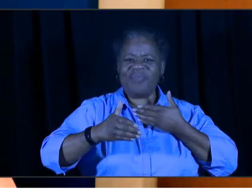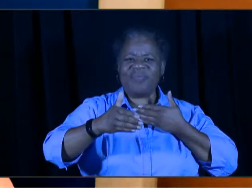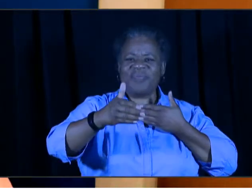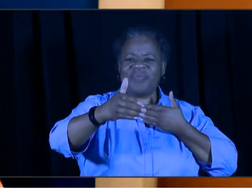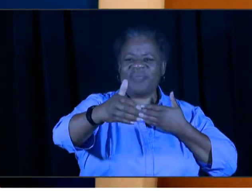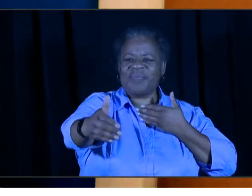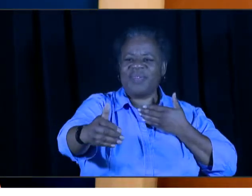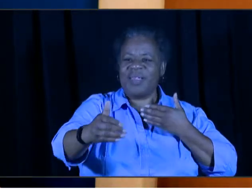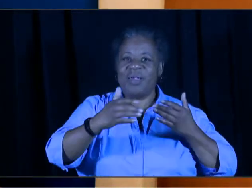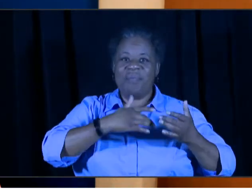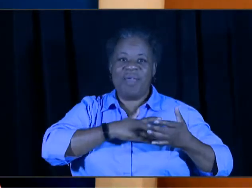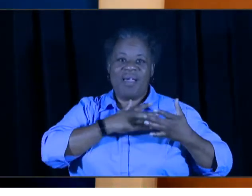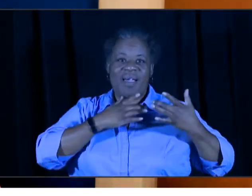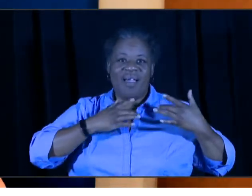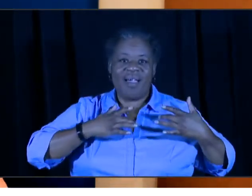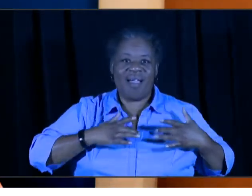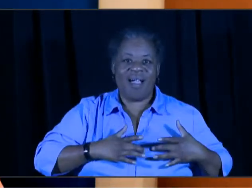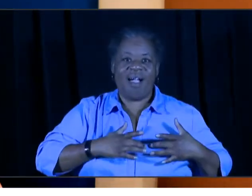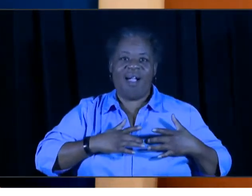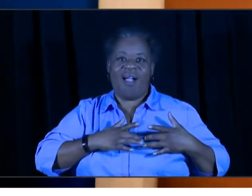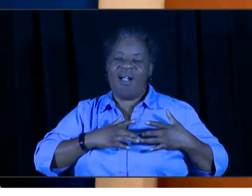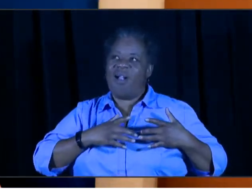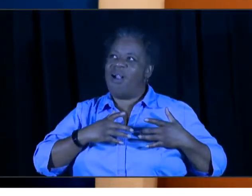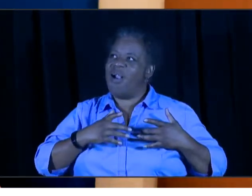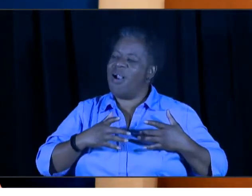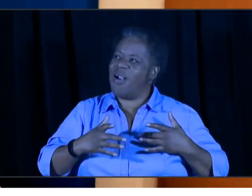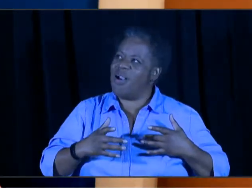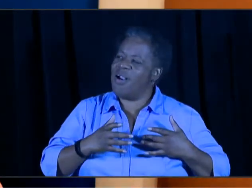Mercy in my heart now to sing.